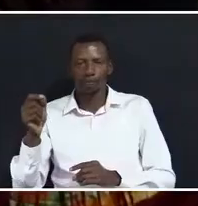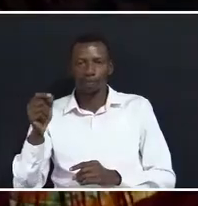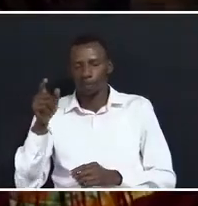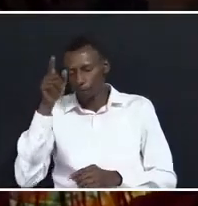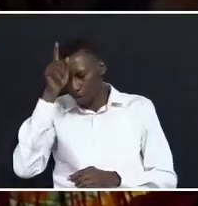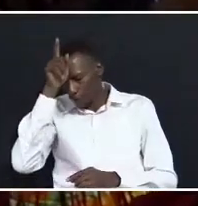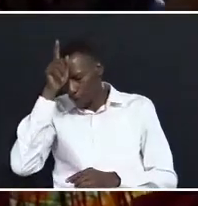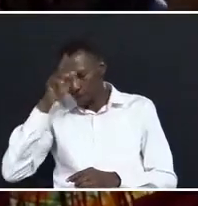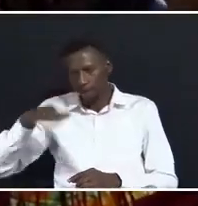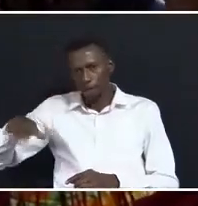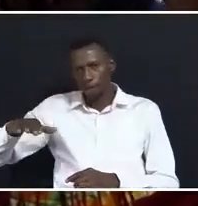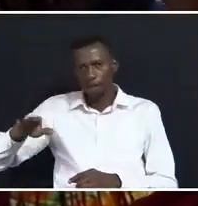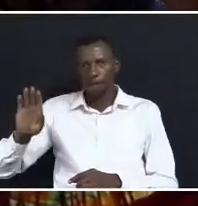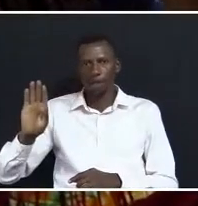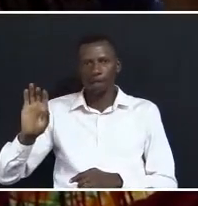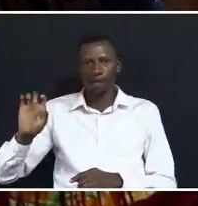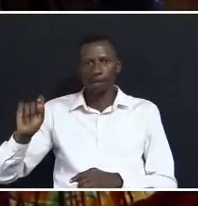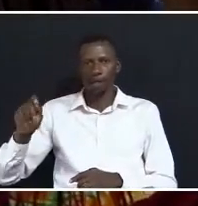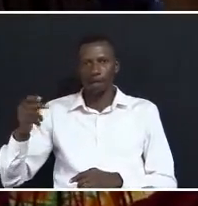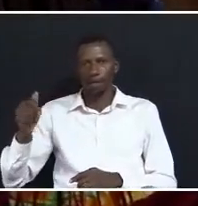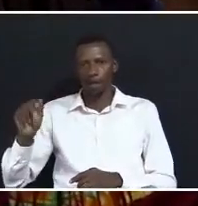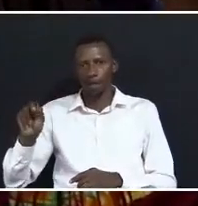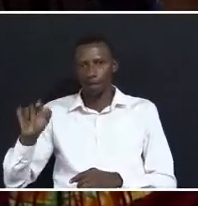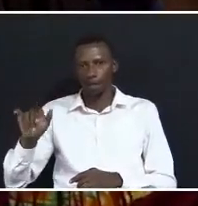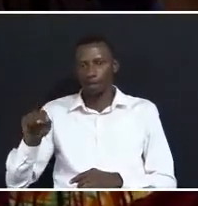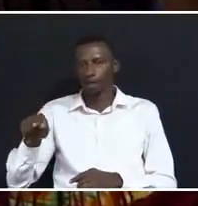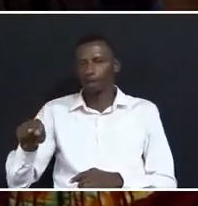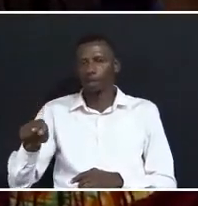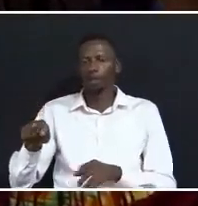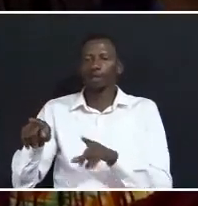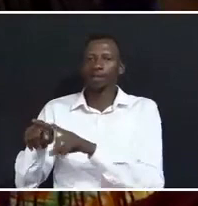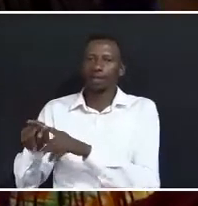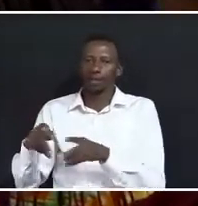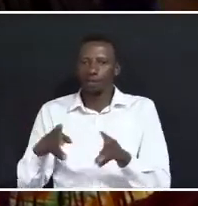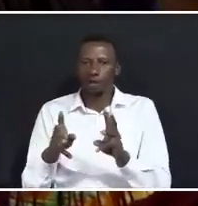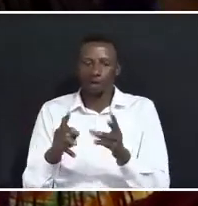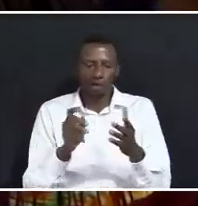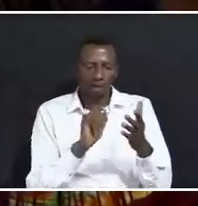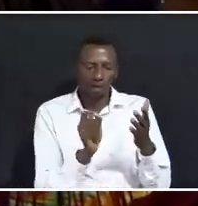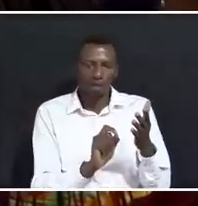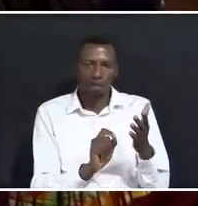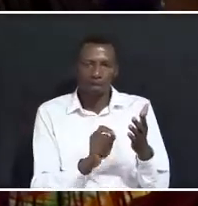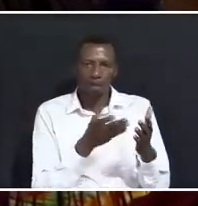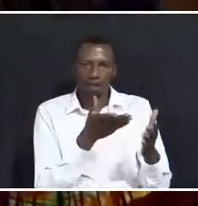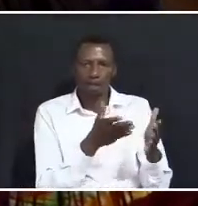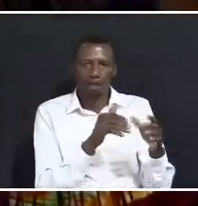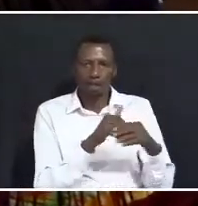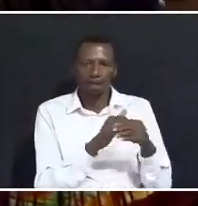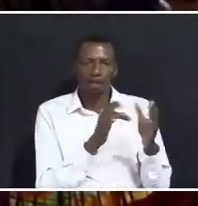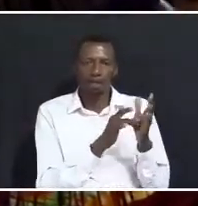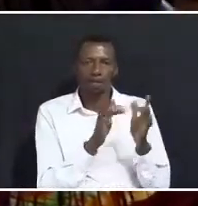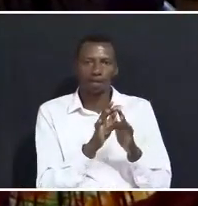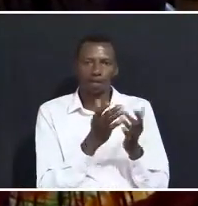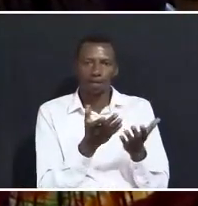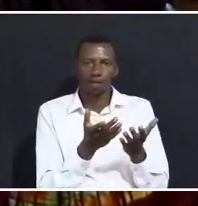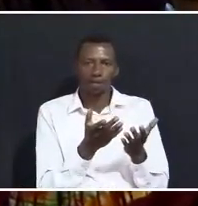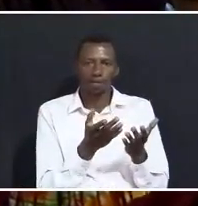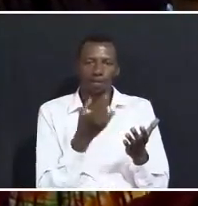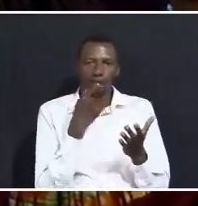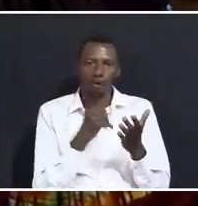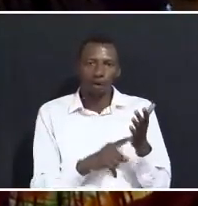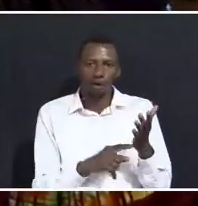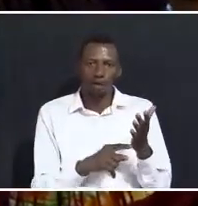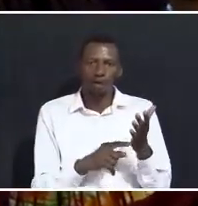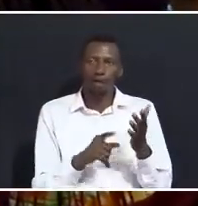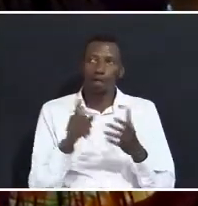them, Bethany and Bethphage, was as it was written, that he who will come as the king